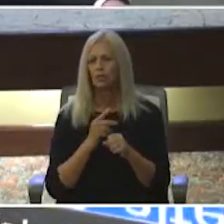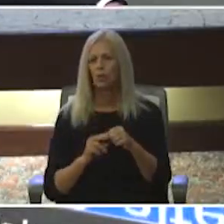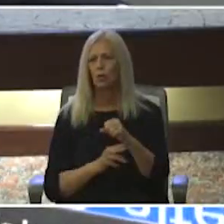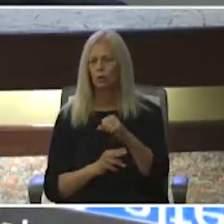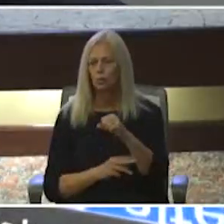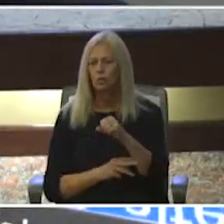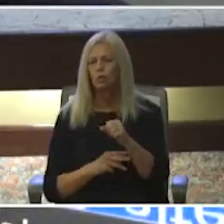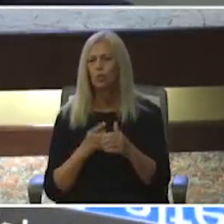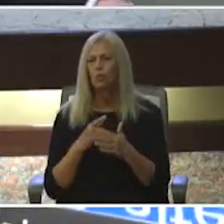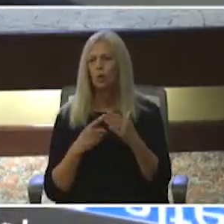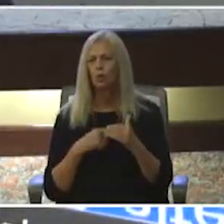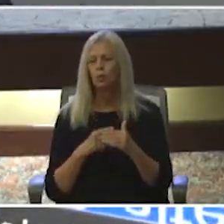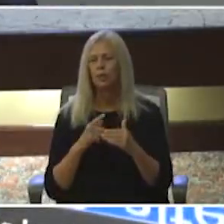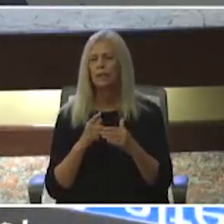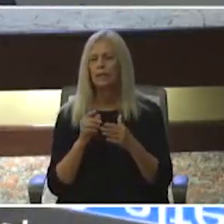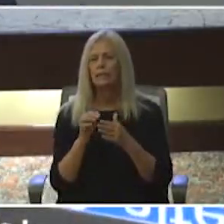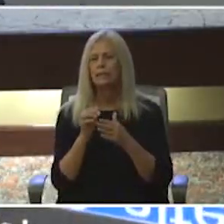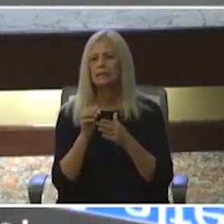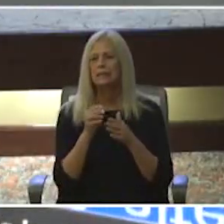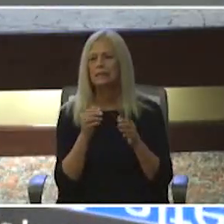what we leave today with.